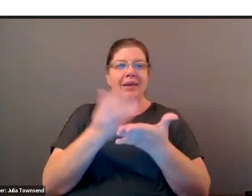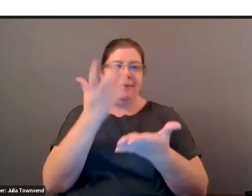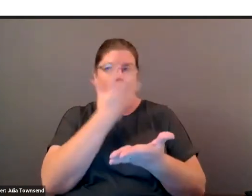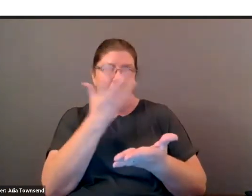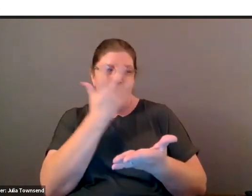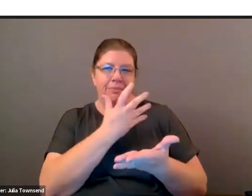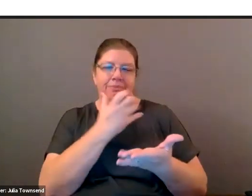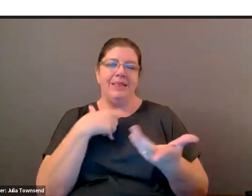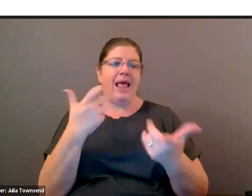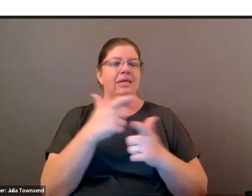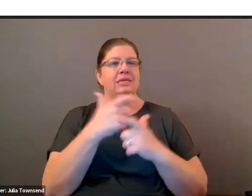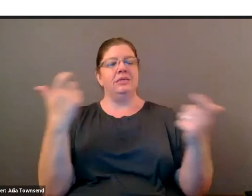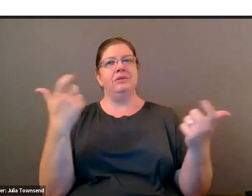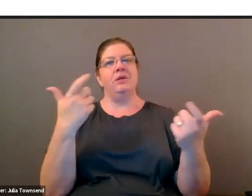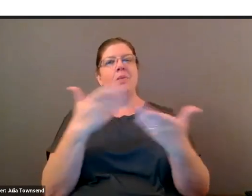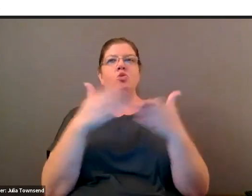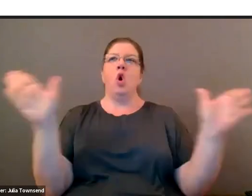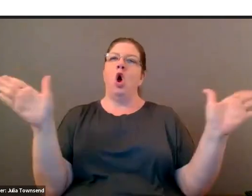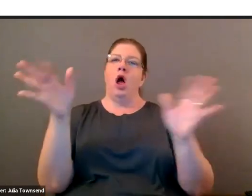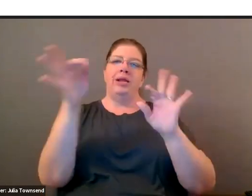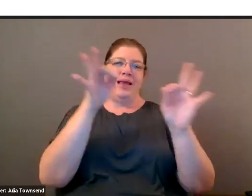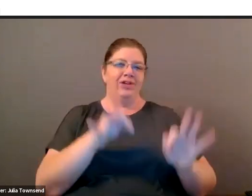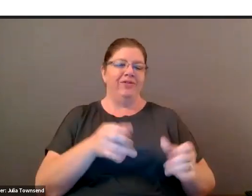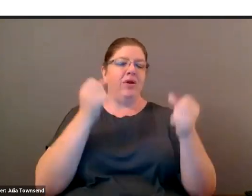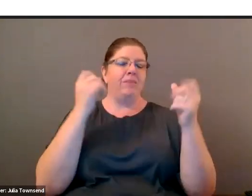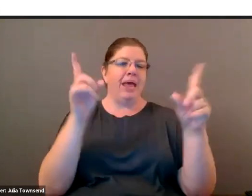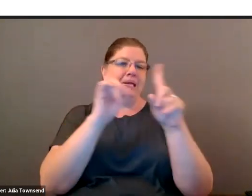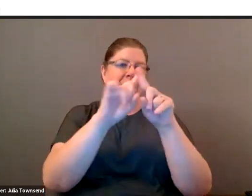be a broad definition for a lot of different things.